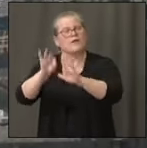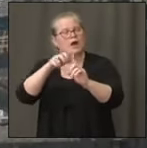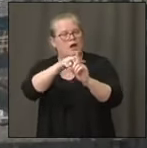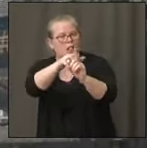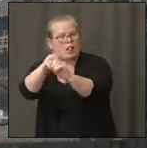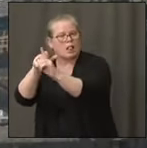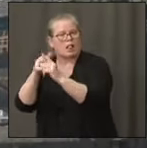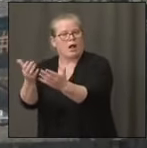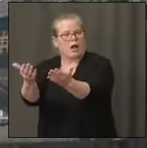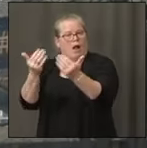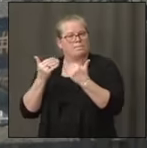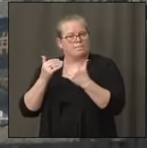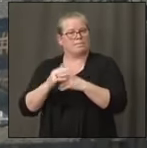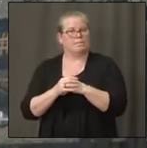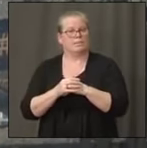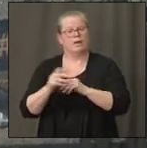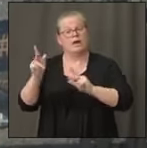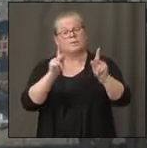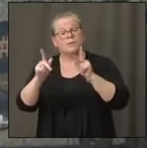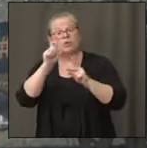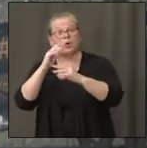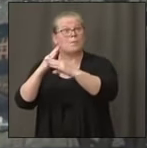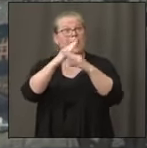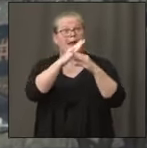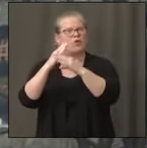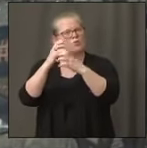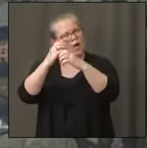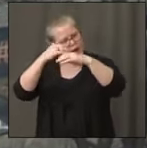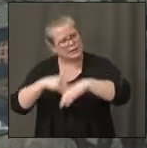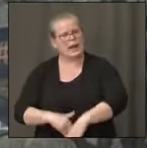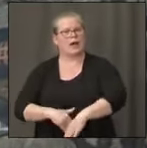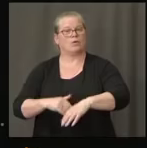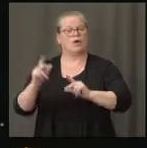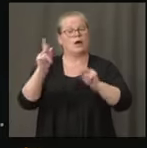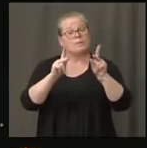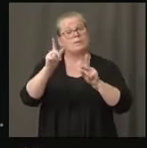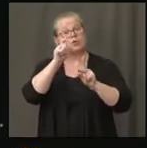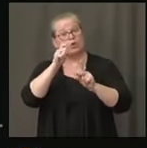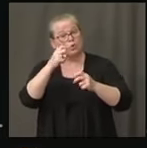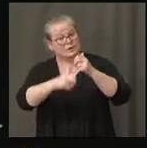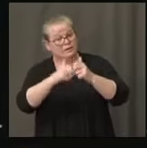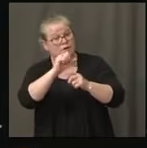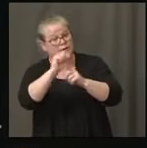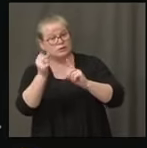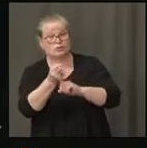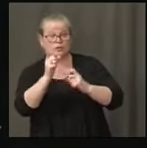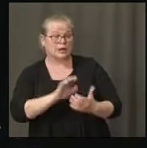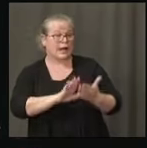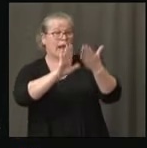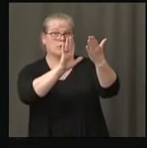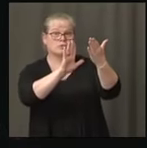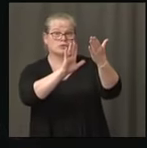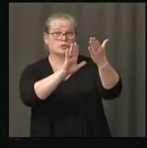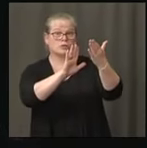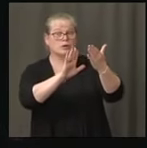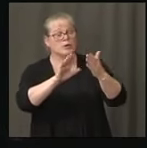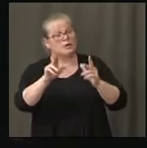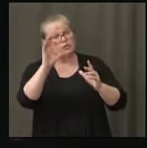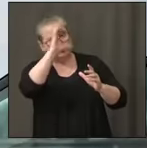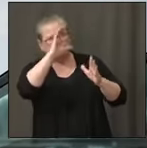barriers. We seek those who are willing to encounter difficult situations and put the well-being of our strangers